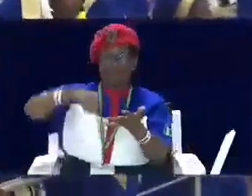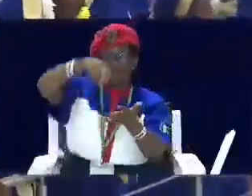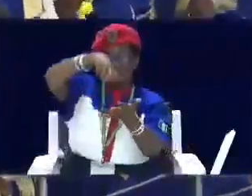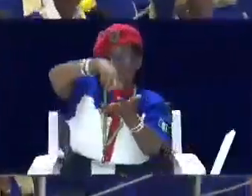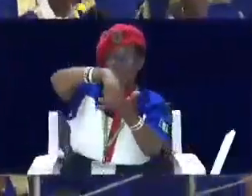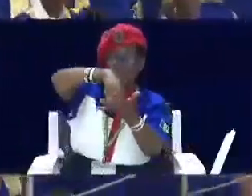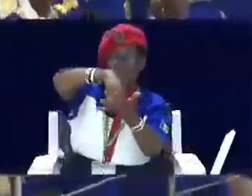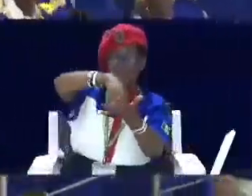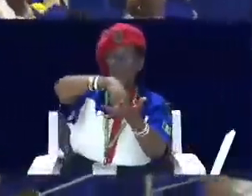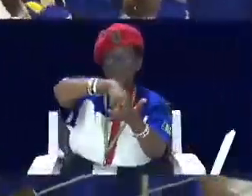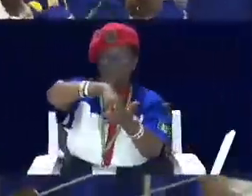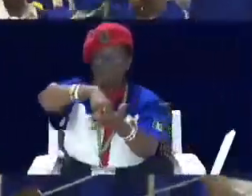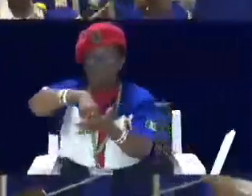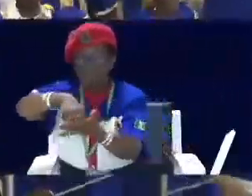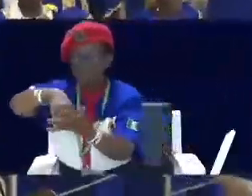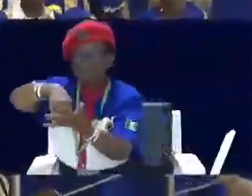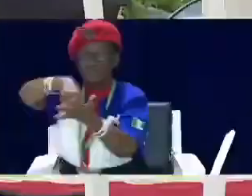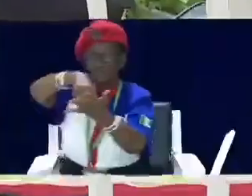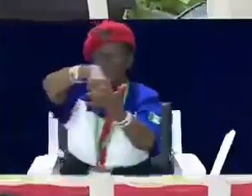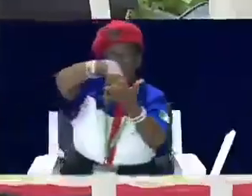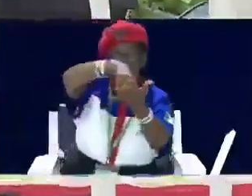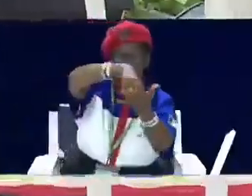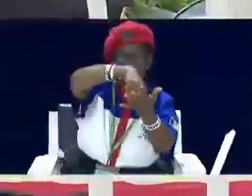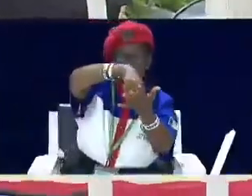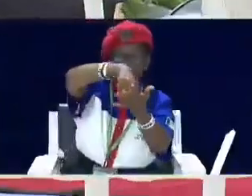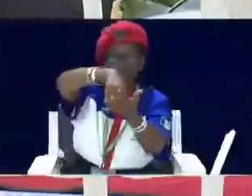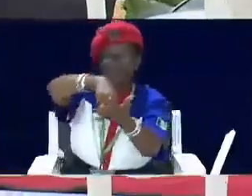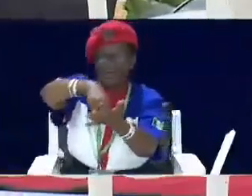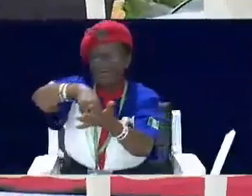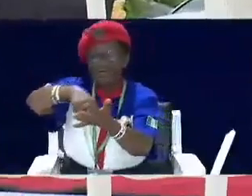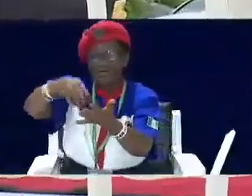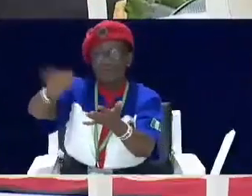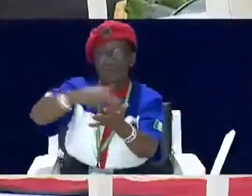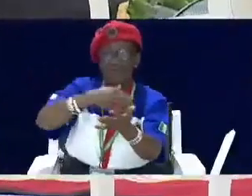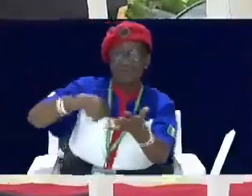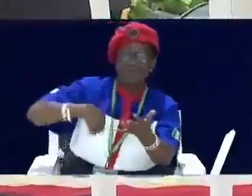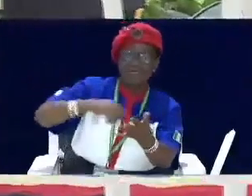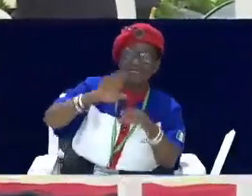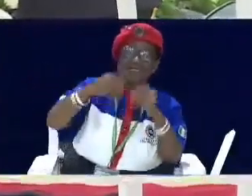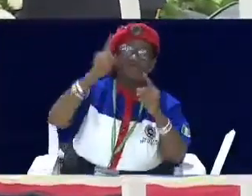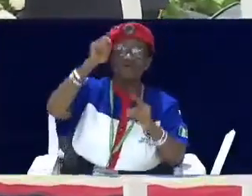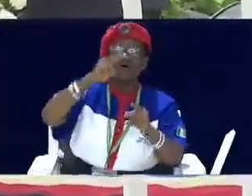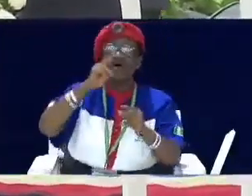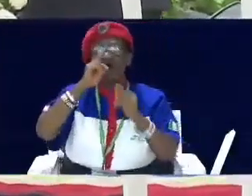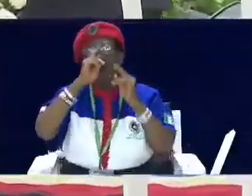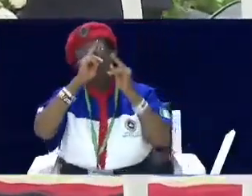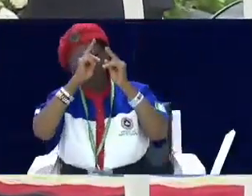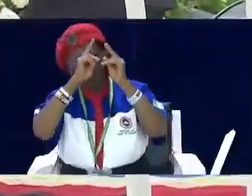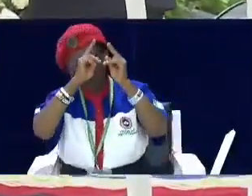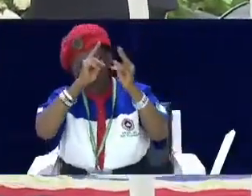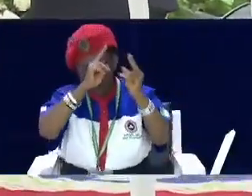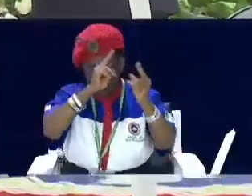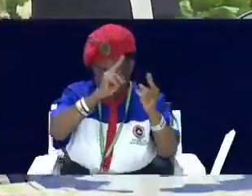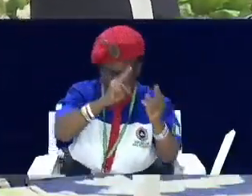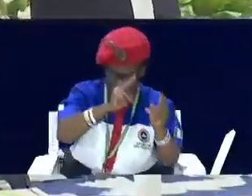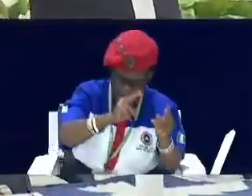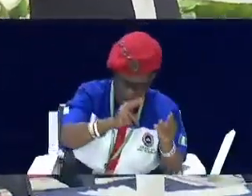you all the glory. We give you